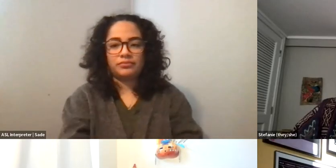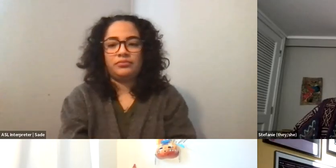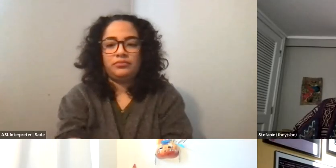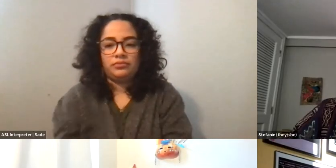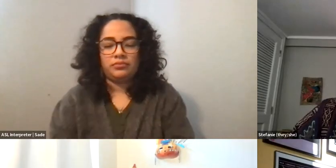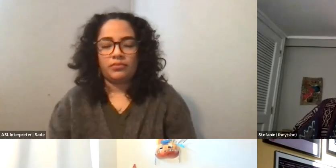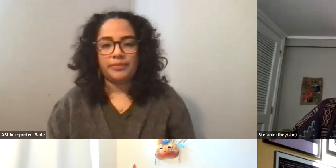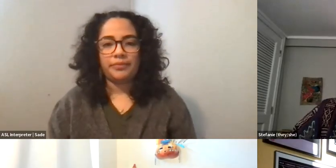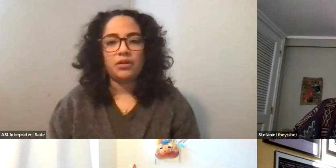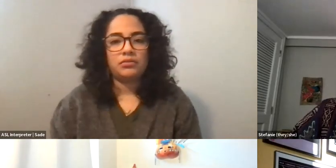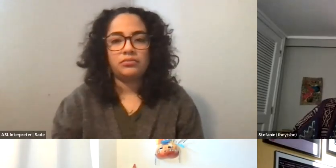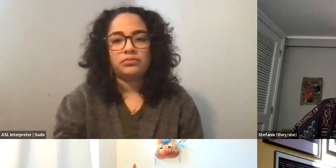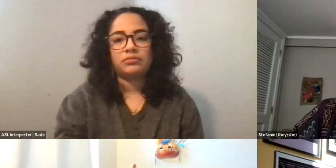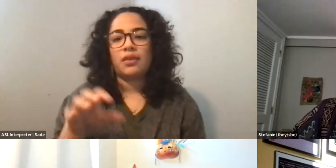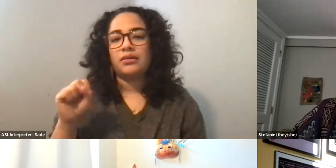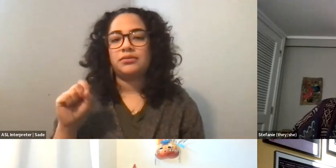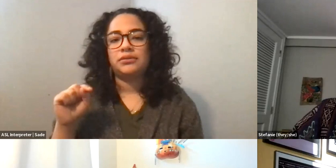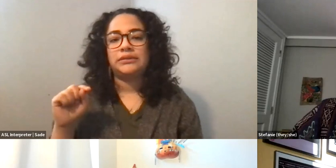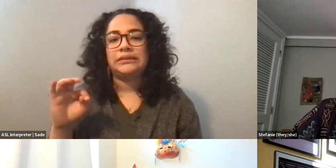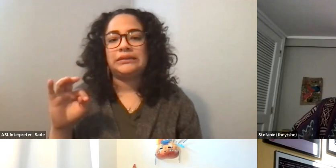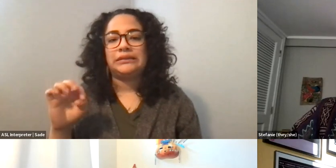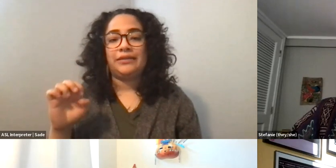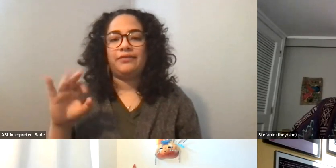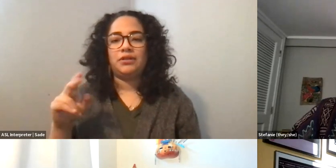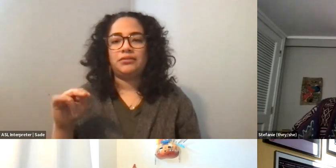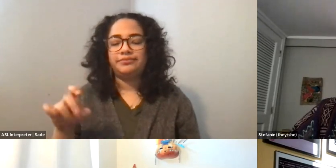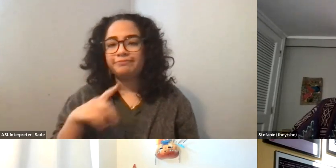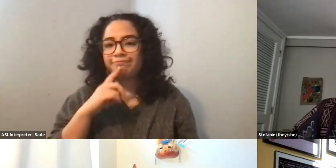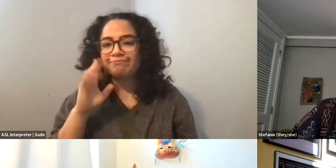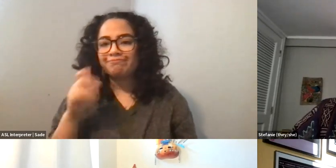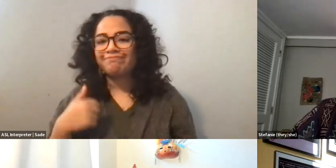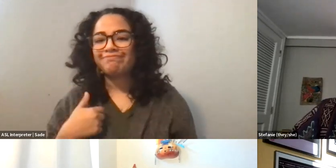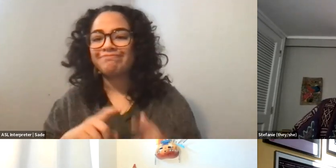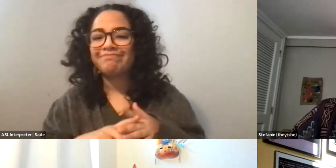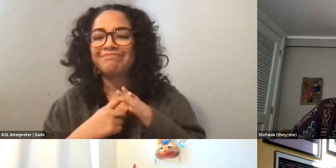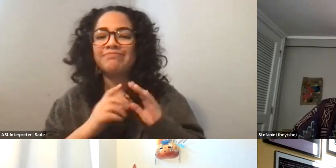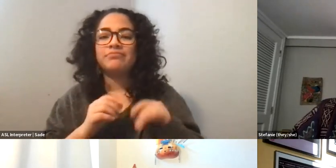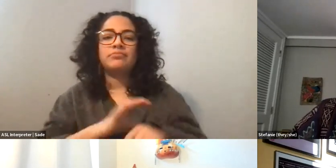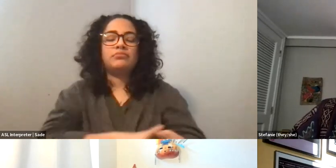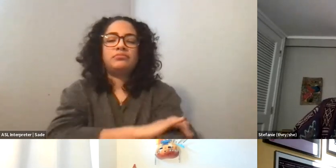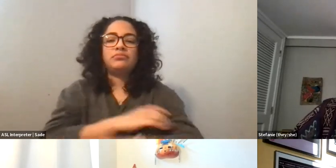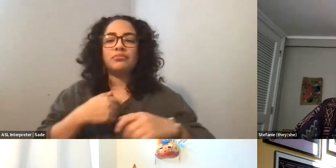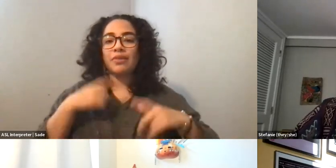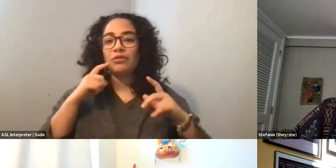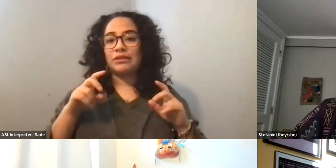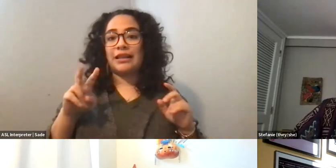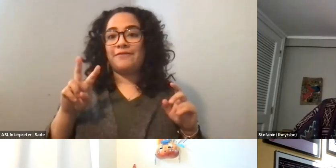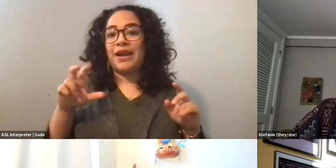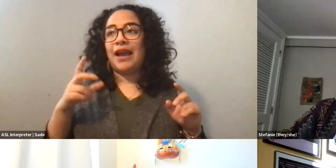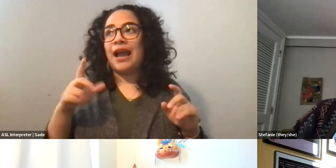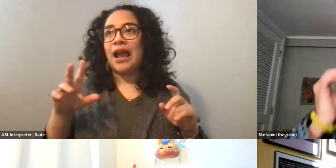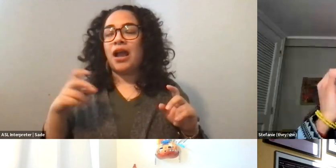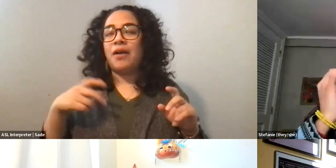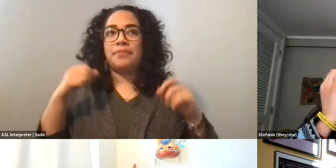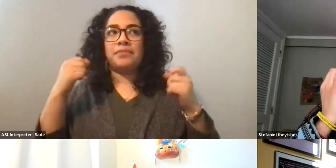I can start. I think in a very, very vague, big picture way, I've kind of already alluded at